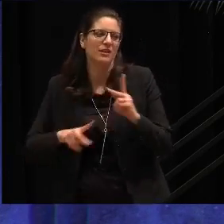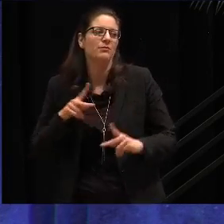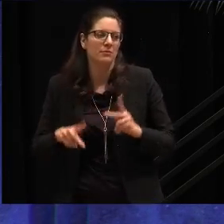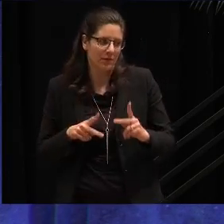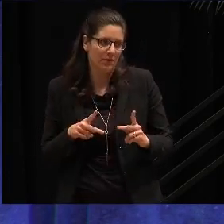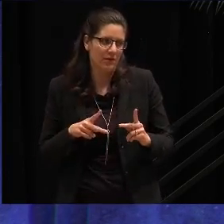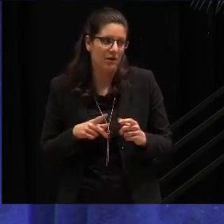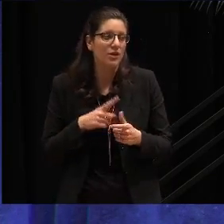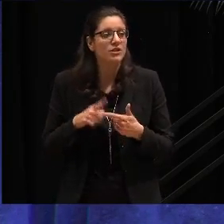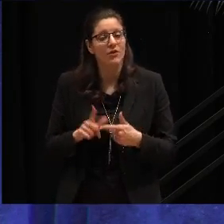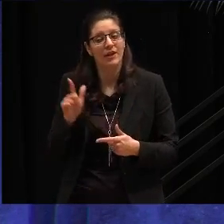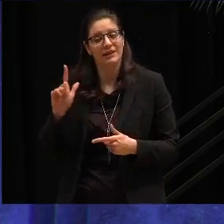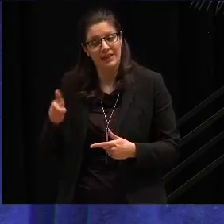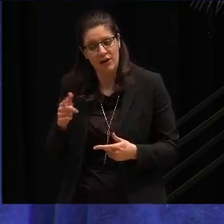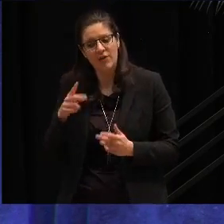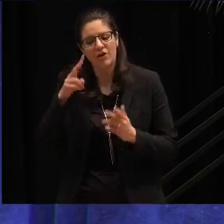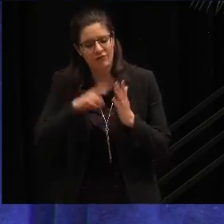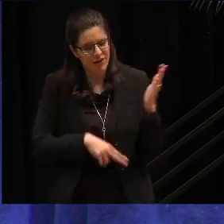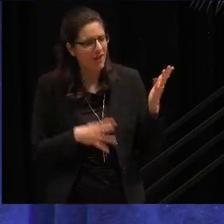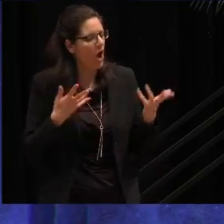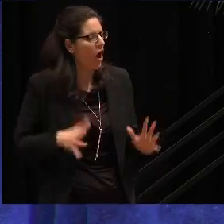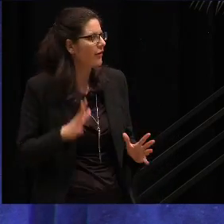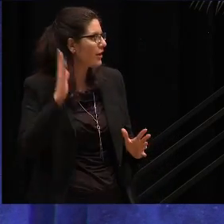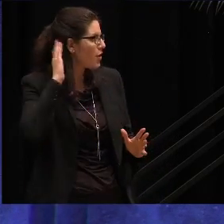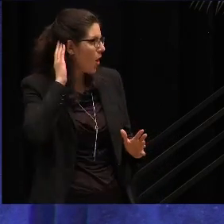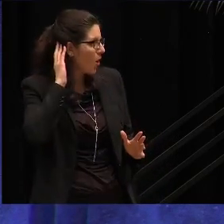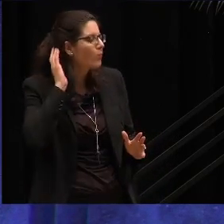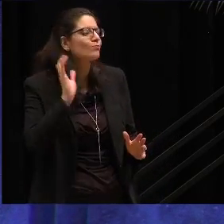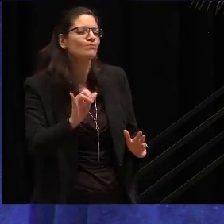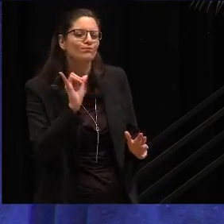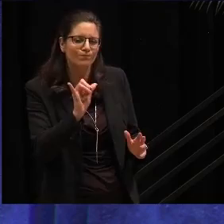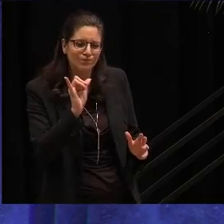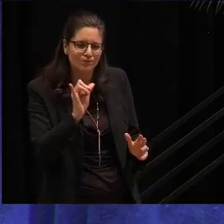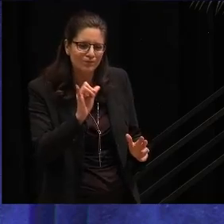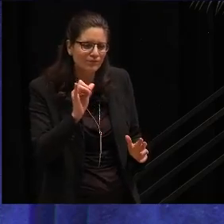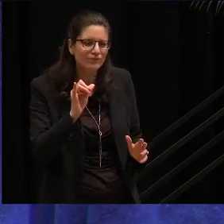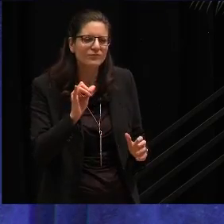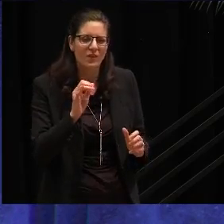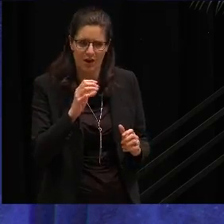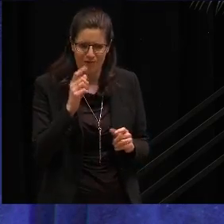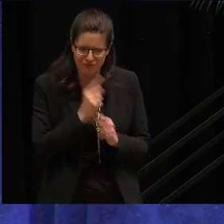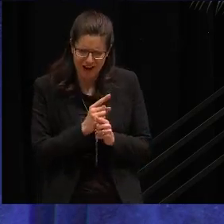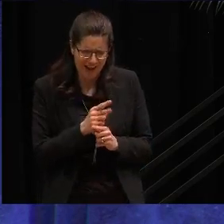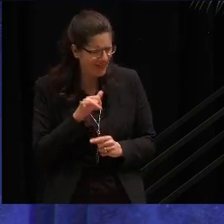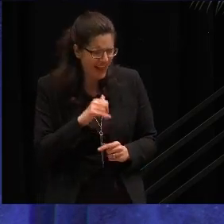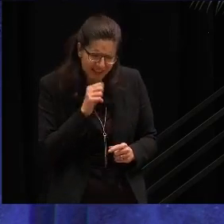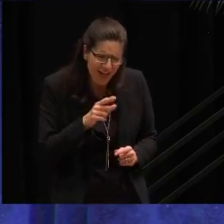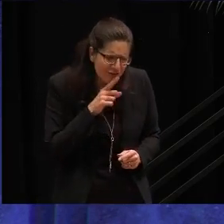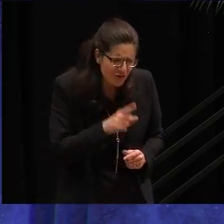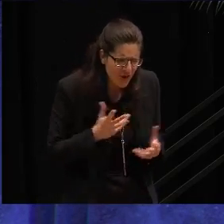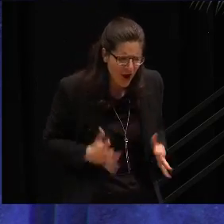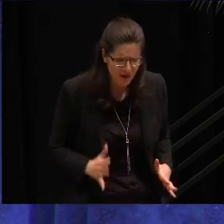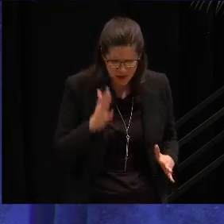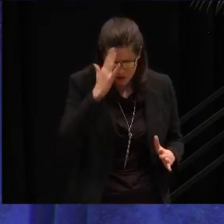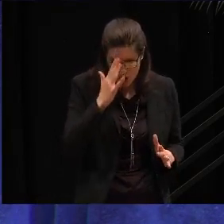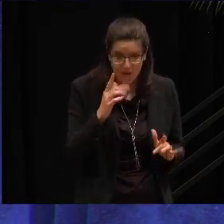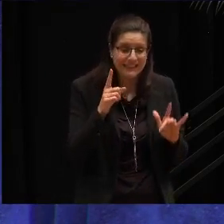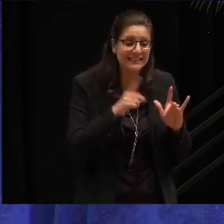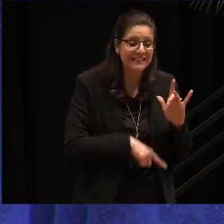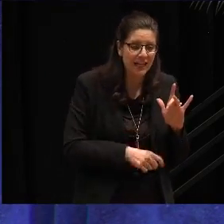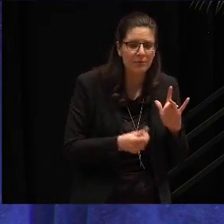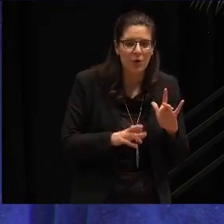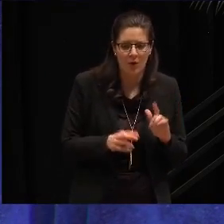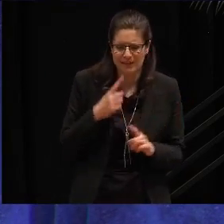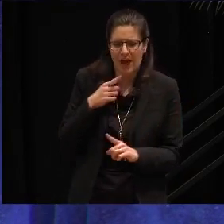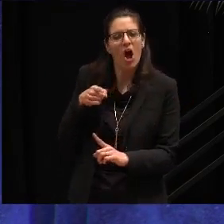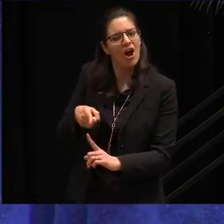that when they read something, they not only come with knowledge that makes them be able to see, oh, wait a second, this isn't true, and be able to skip it, or say there